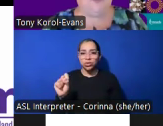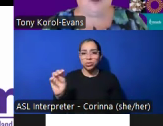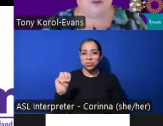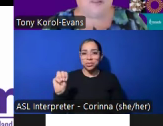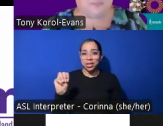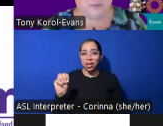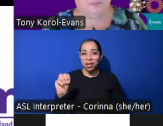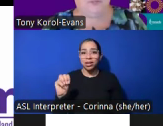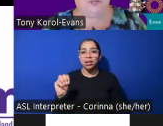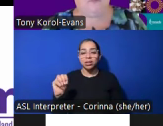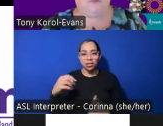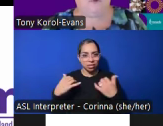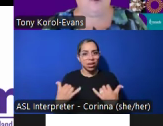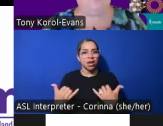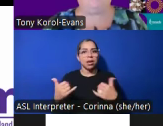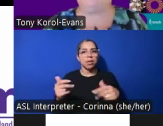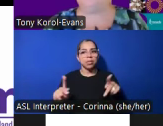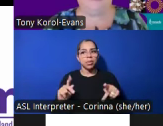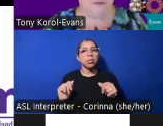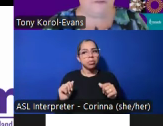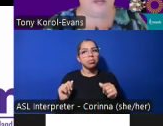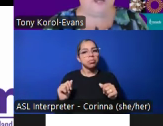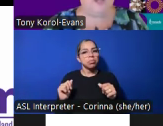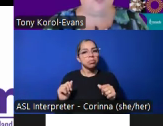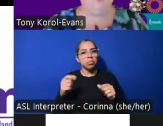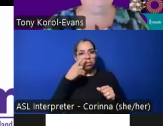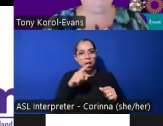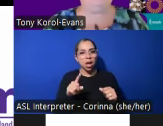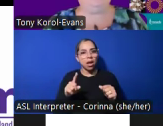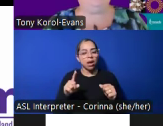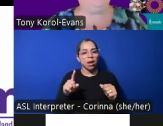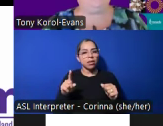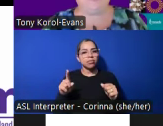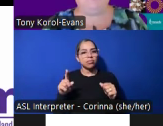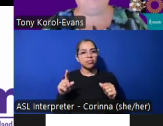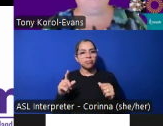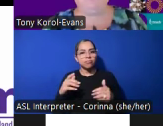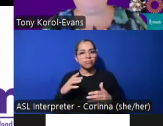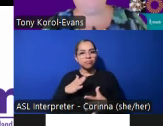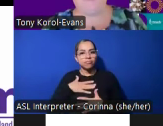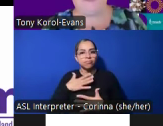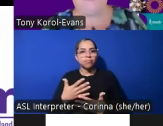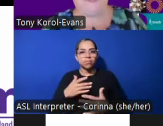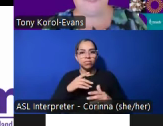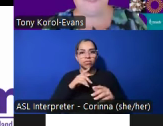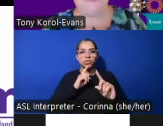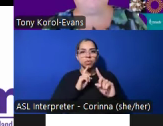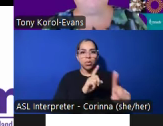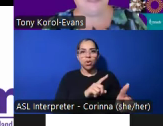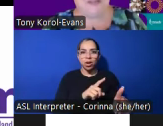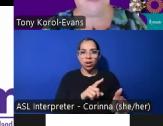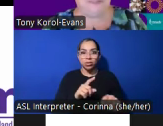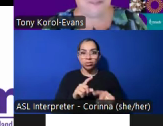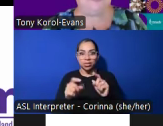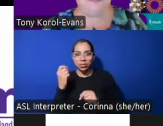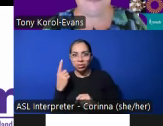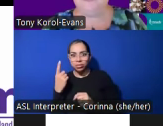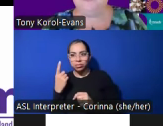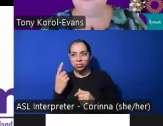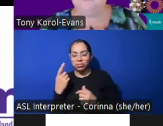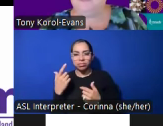have encouraged people to come forward, which is terrific. But all of this is happening while we're flat funded. So it's